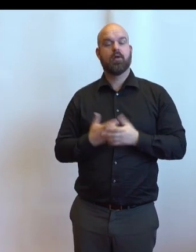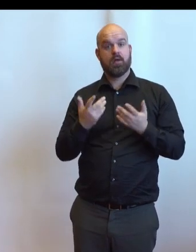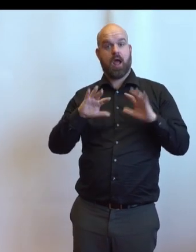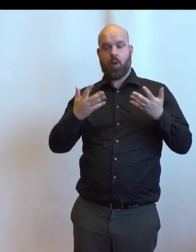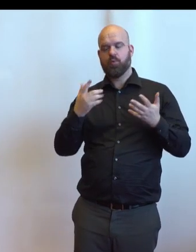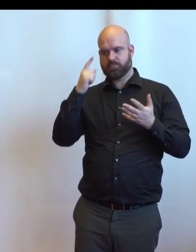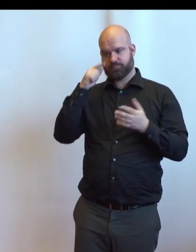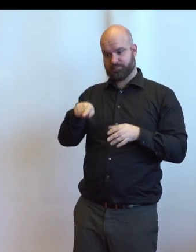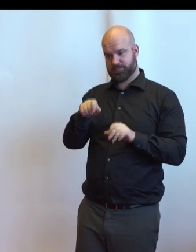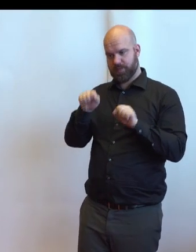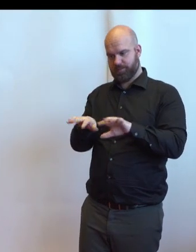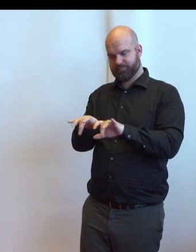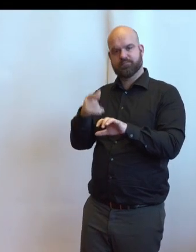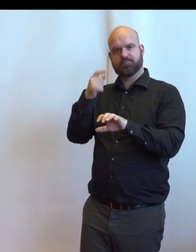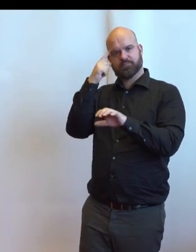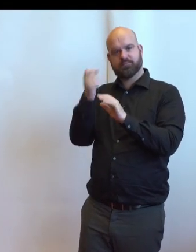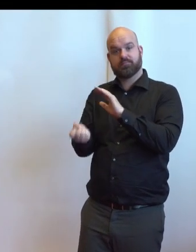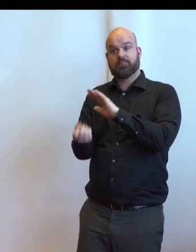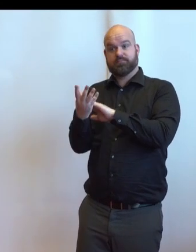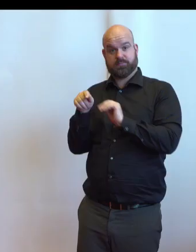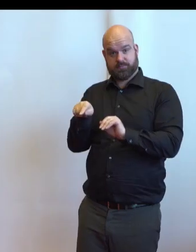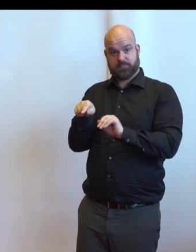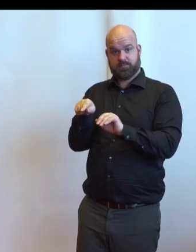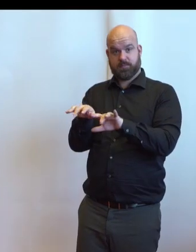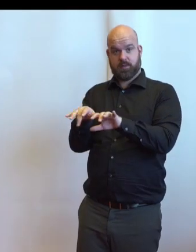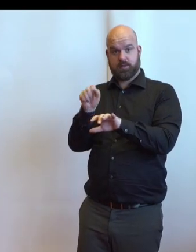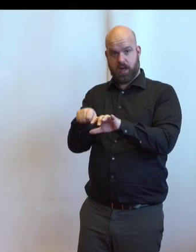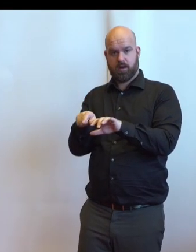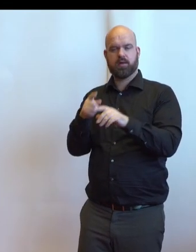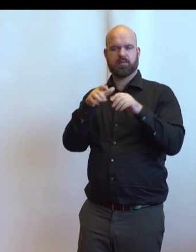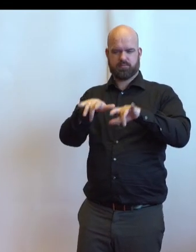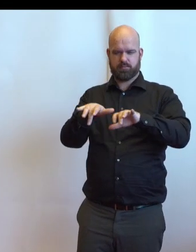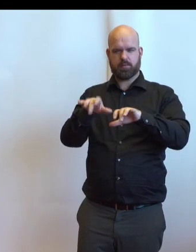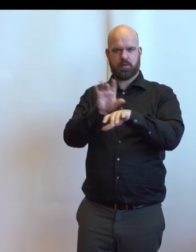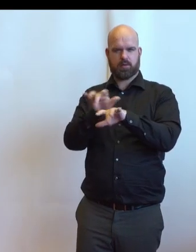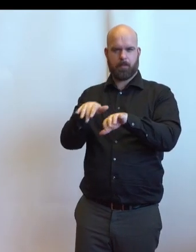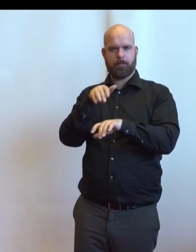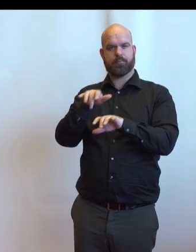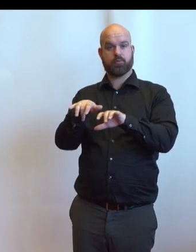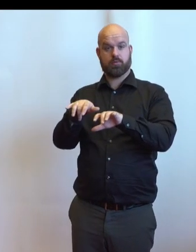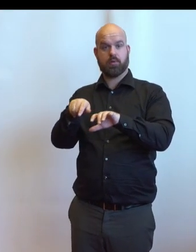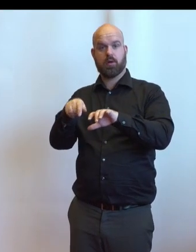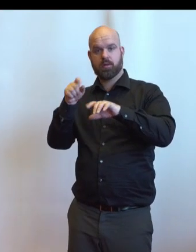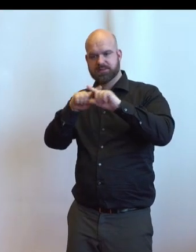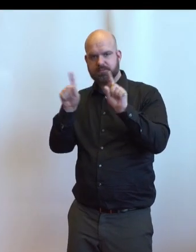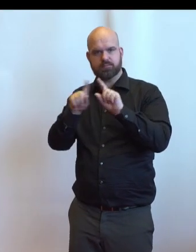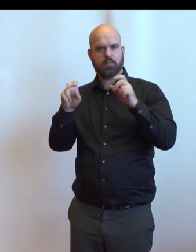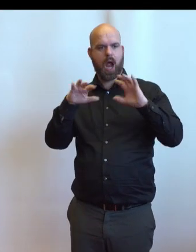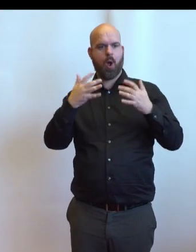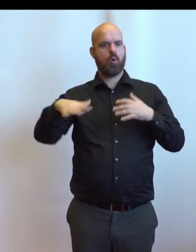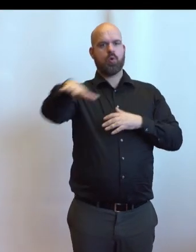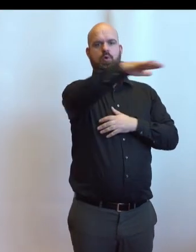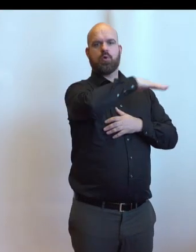from Microsoft and others to describe the world around the visually challenged person. Accenture Labs' research